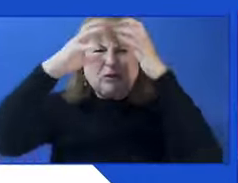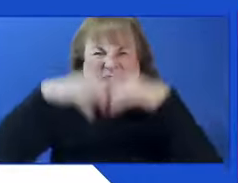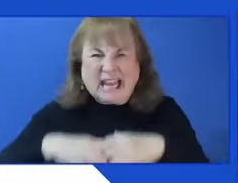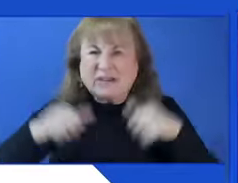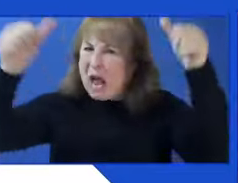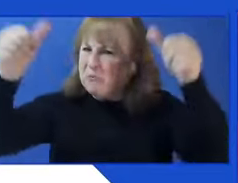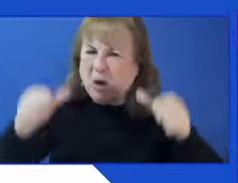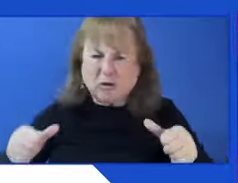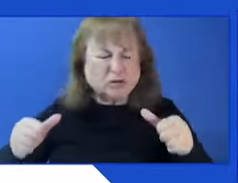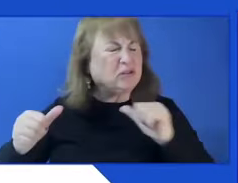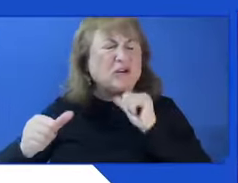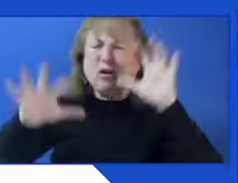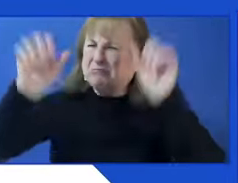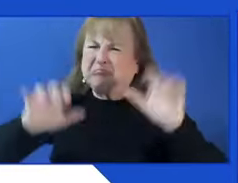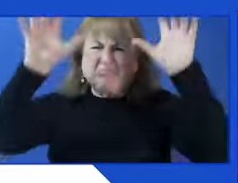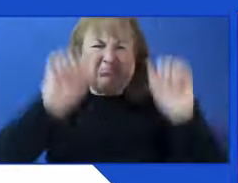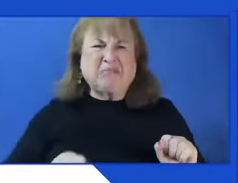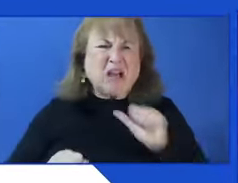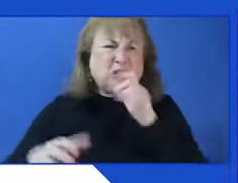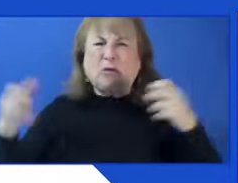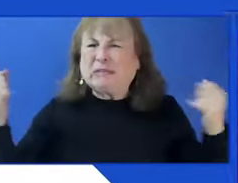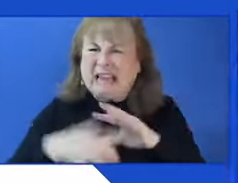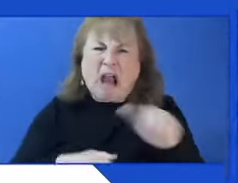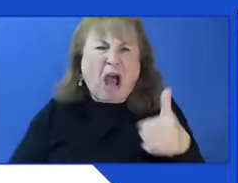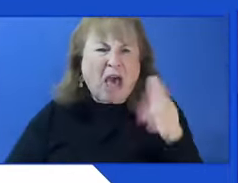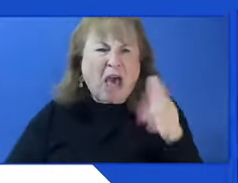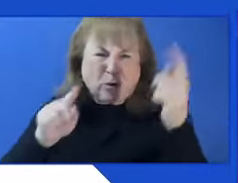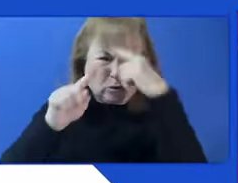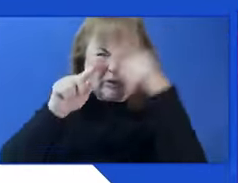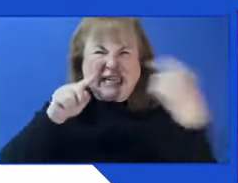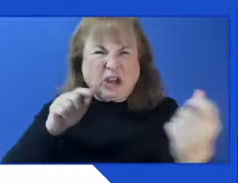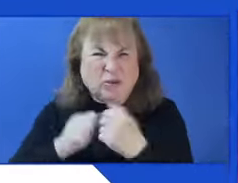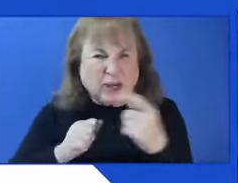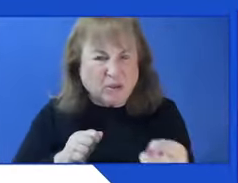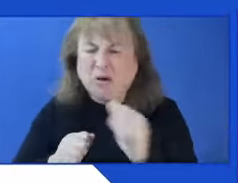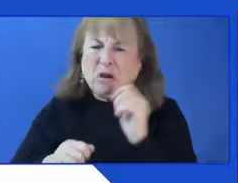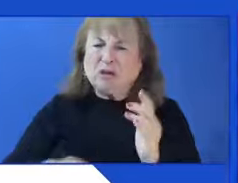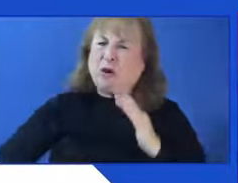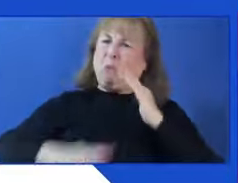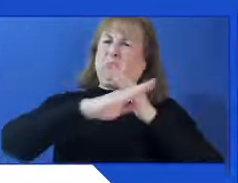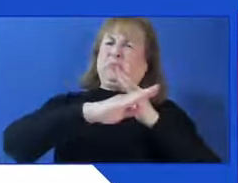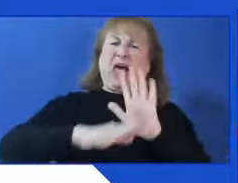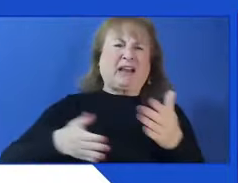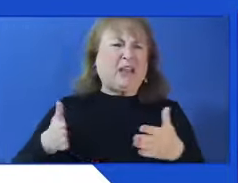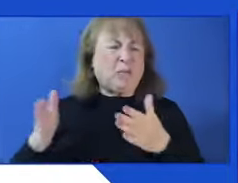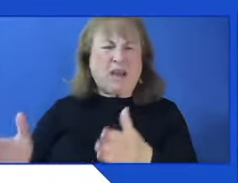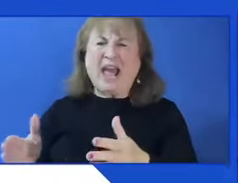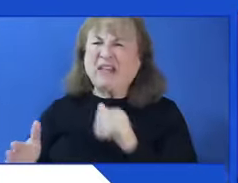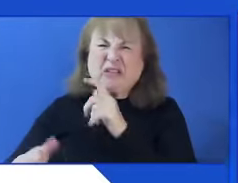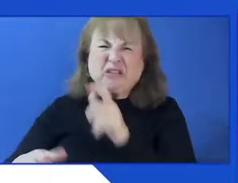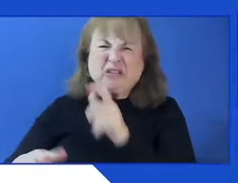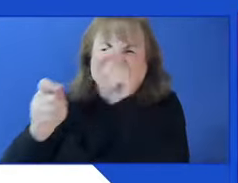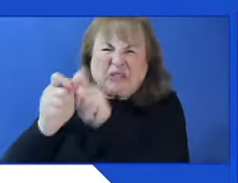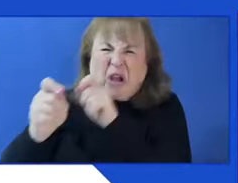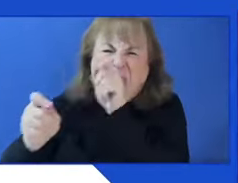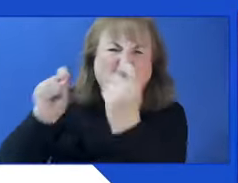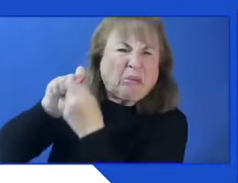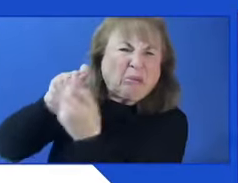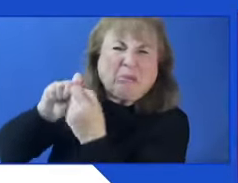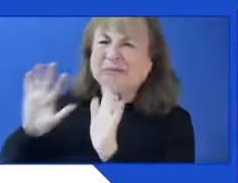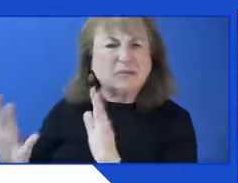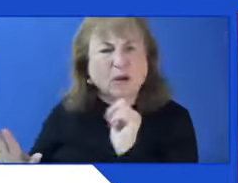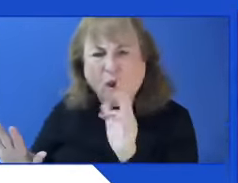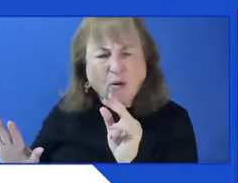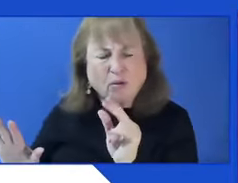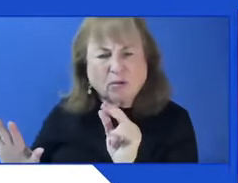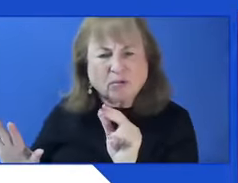posters. Do not intimidate those who disagree with you. Do not block their path or taunt them as they do to you.